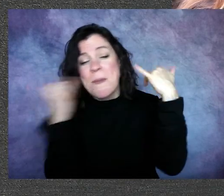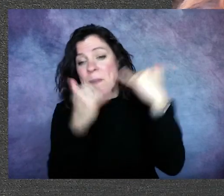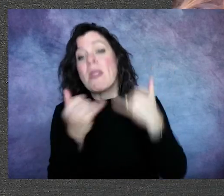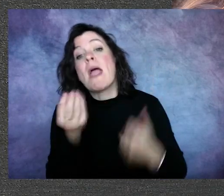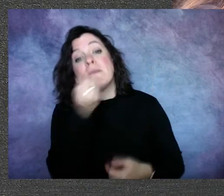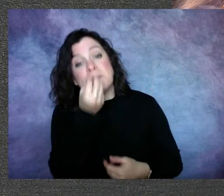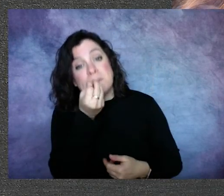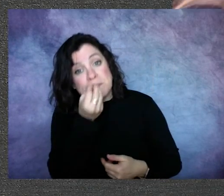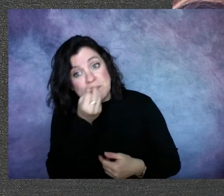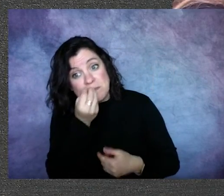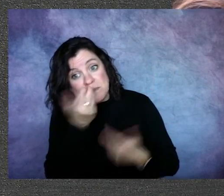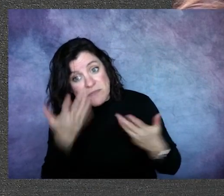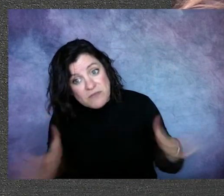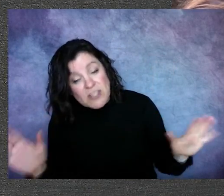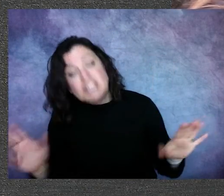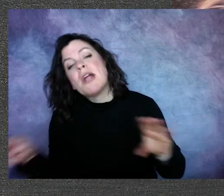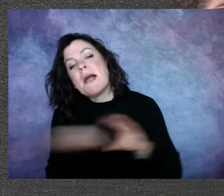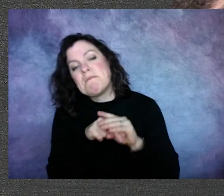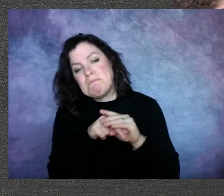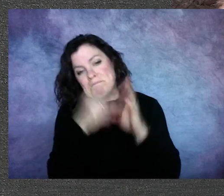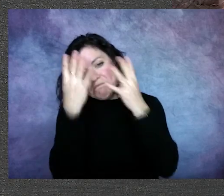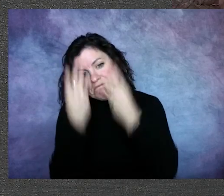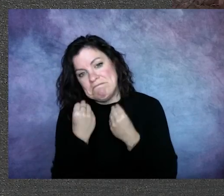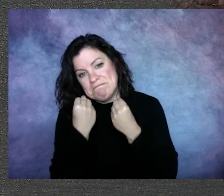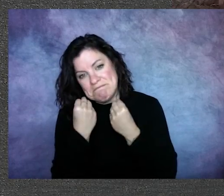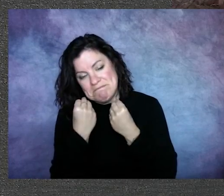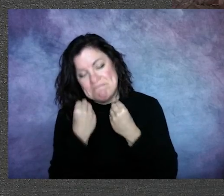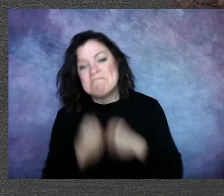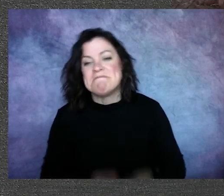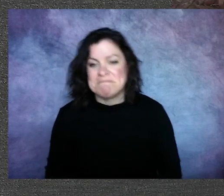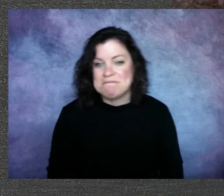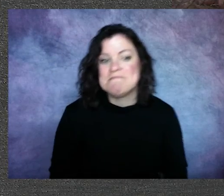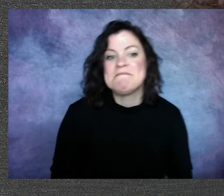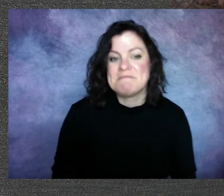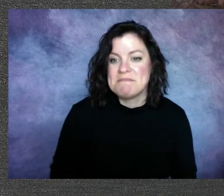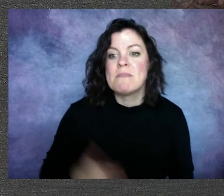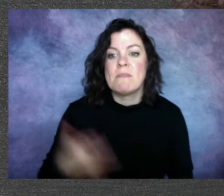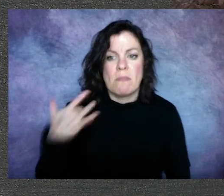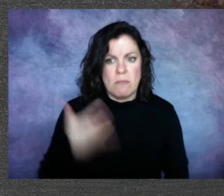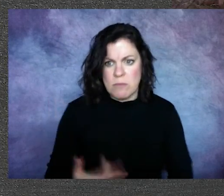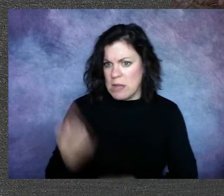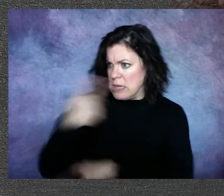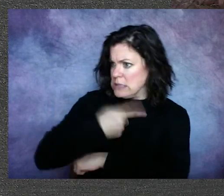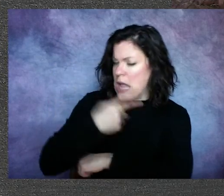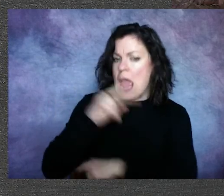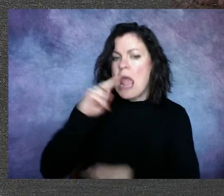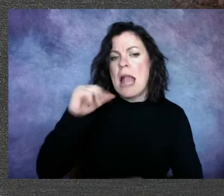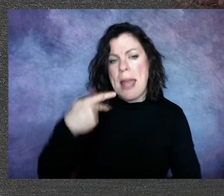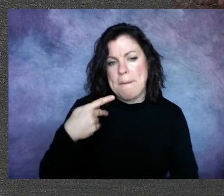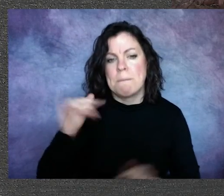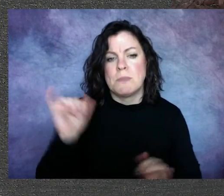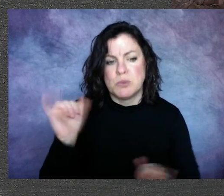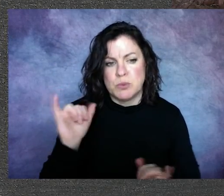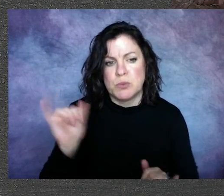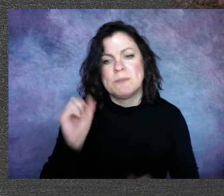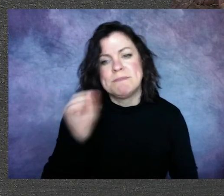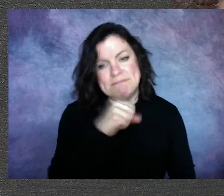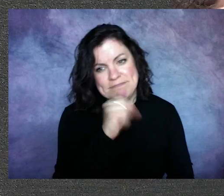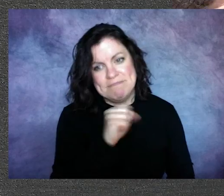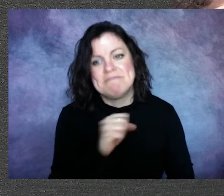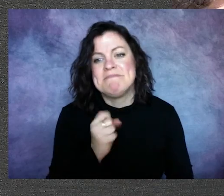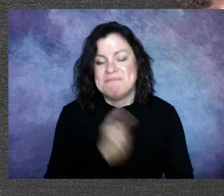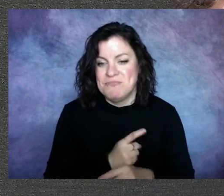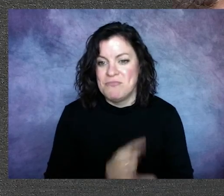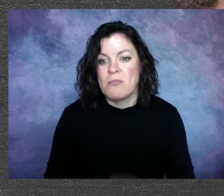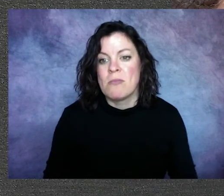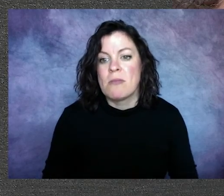And then they go to bed. Just like we do when we get tired. Exactly. Right? Mm-hmm. Very nice. They do nap during the day a lot too, though. Really? Yes. Yeah. So maybe you could tell us why you